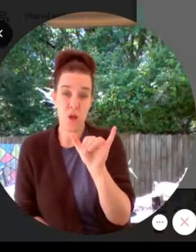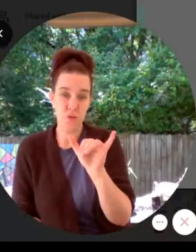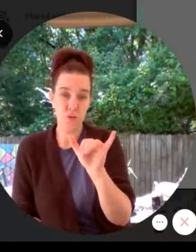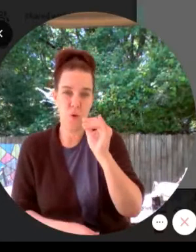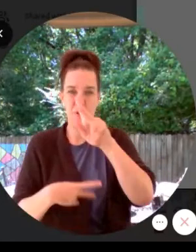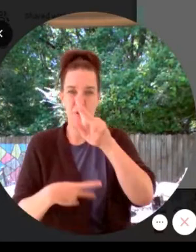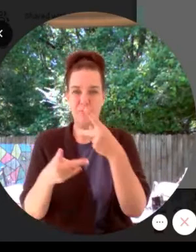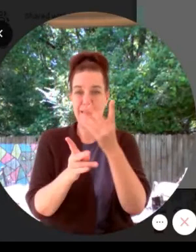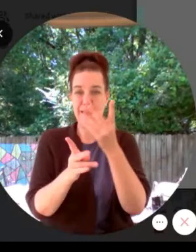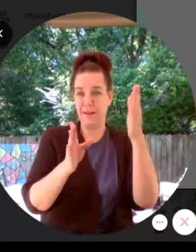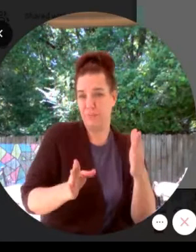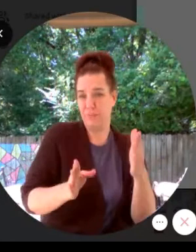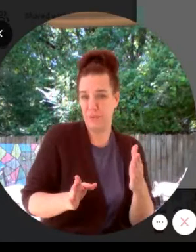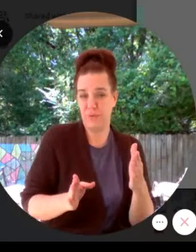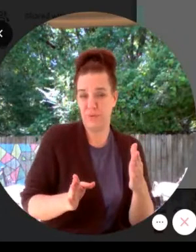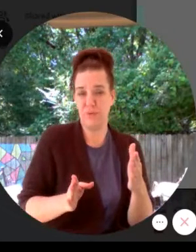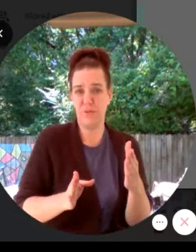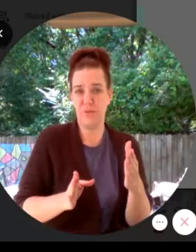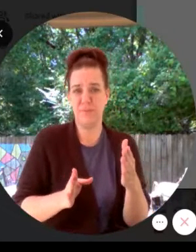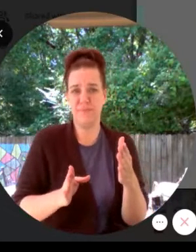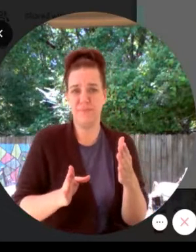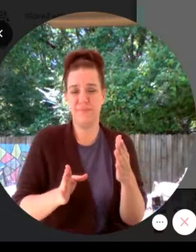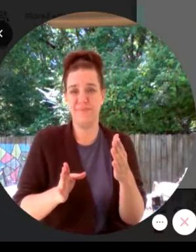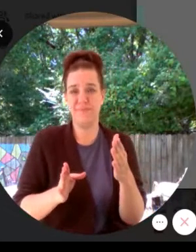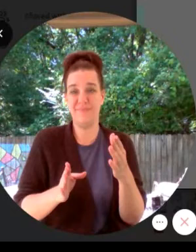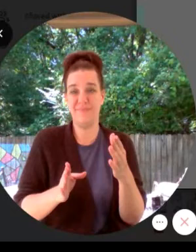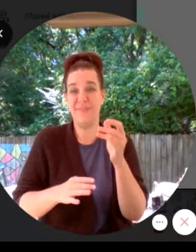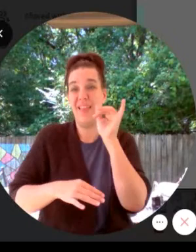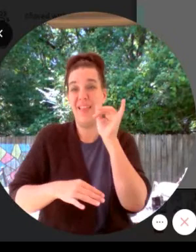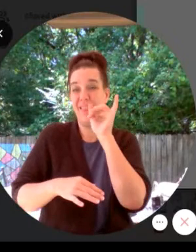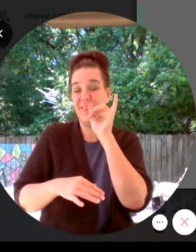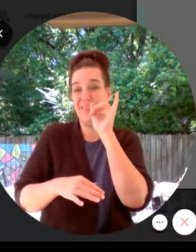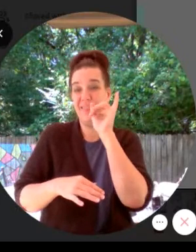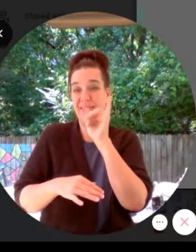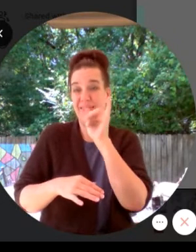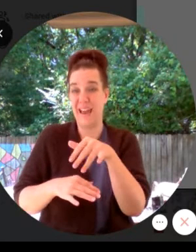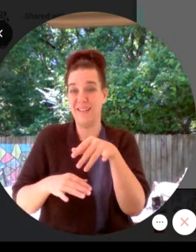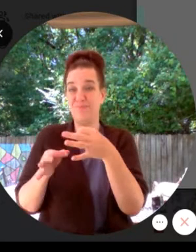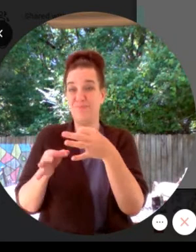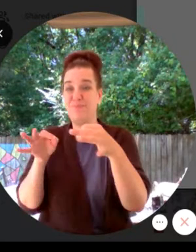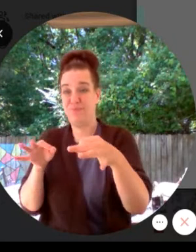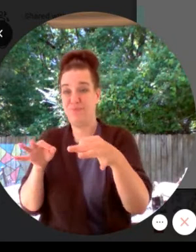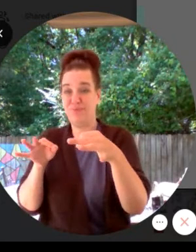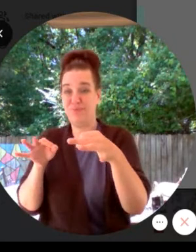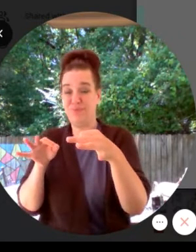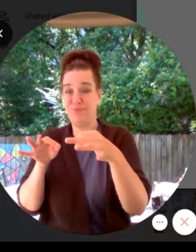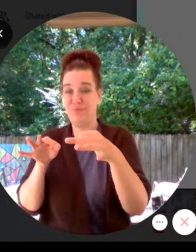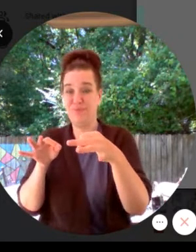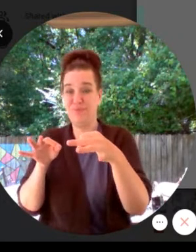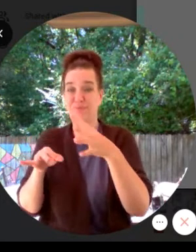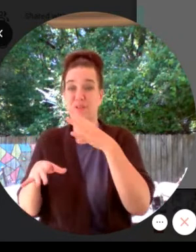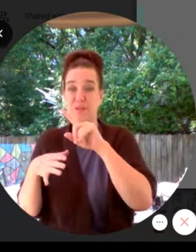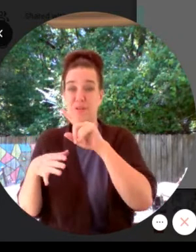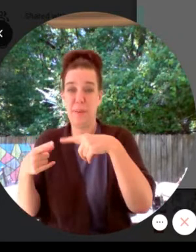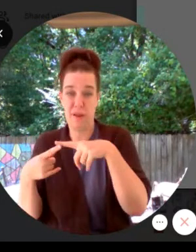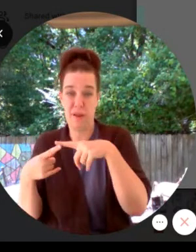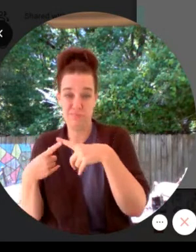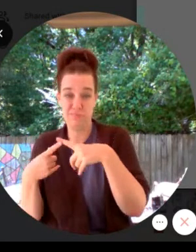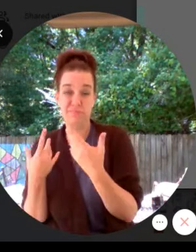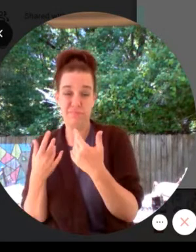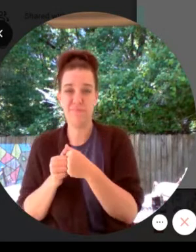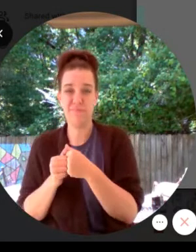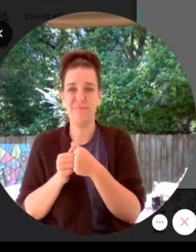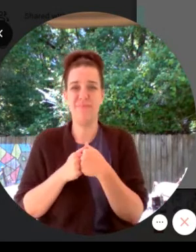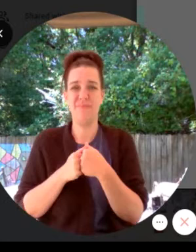of person the saying refers to. A puritanical twit,